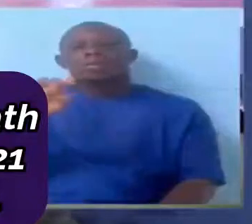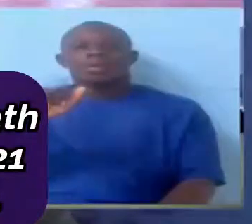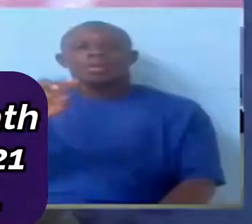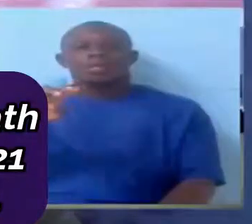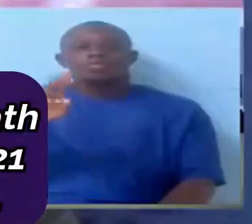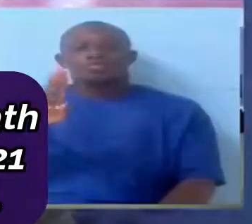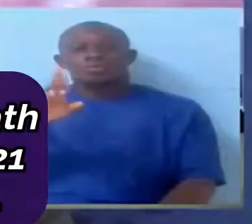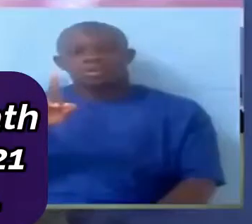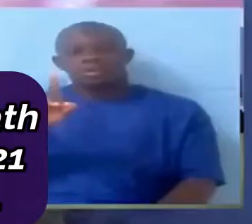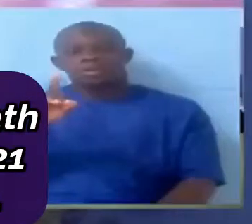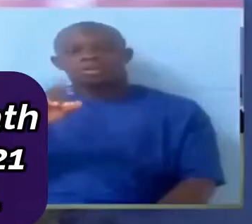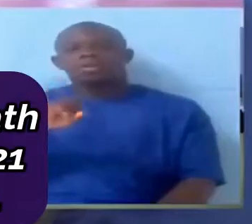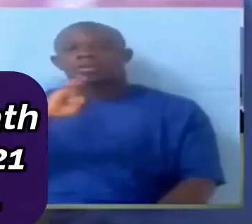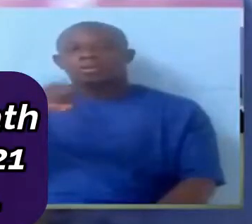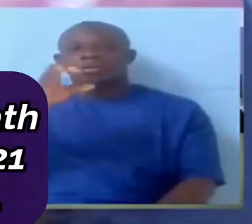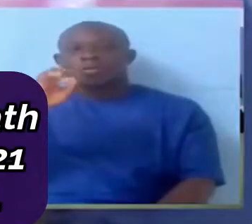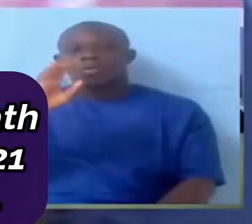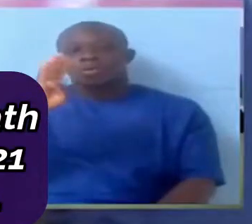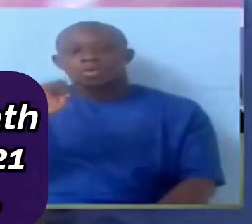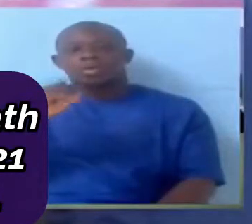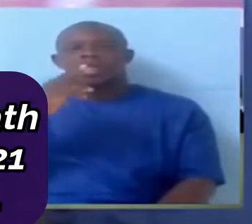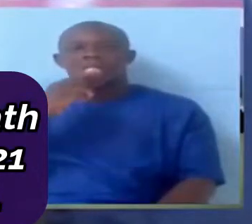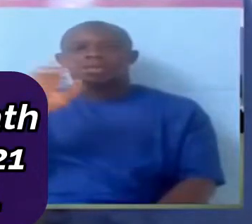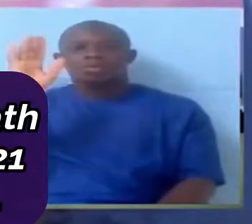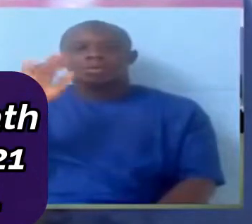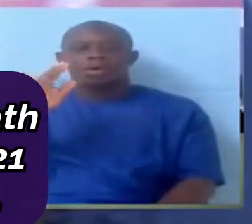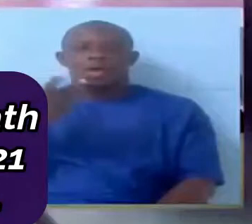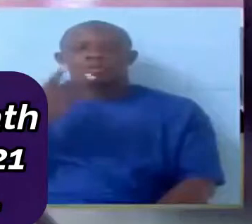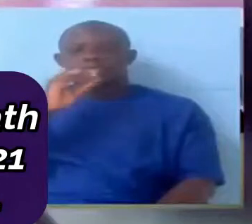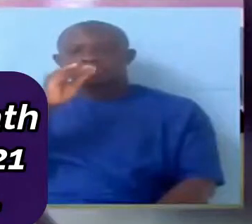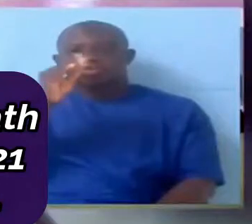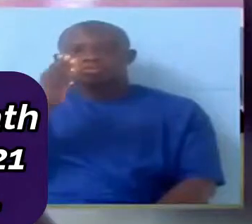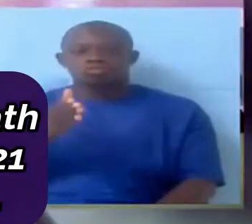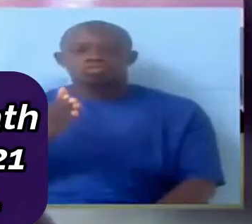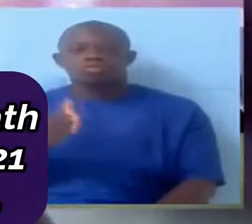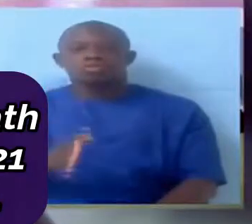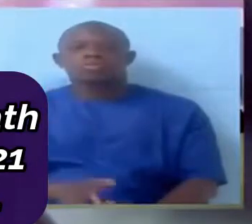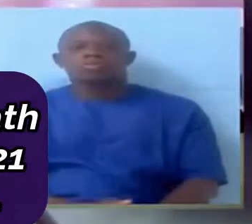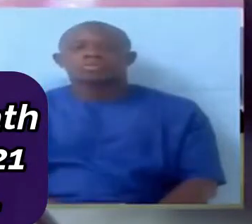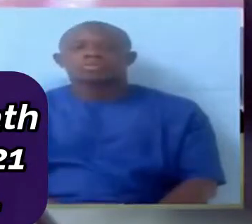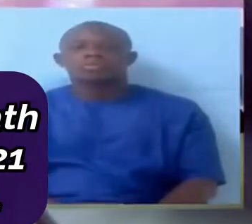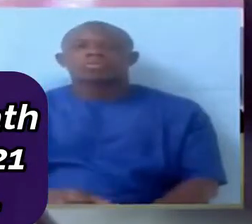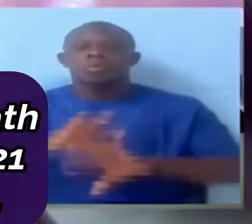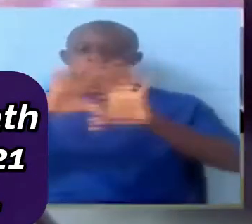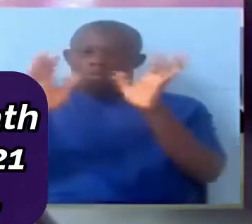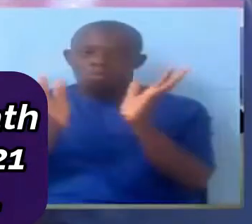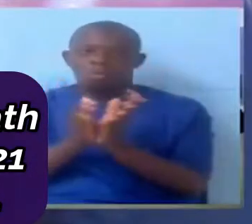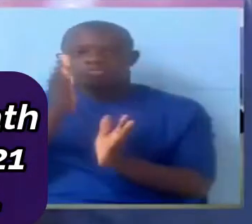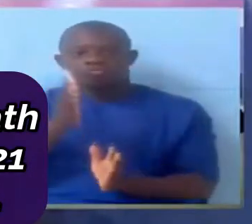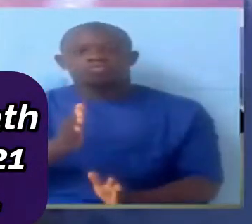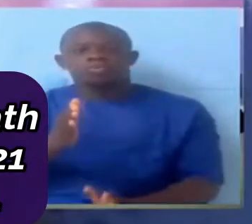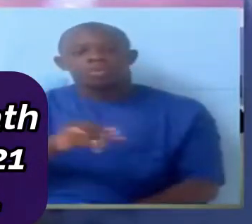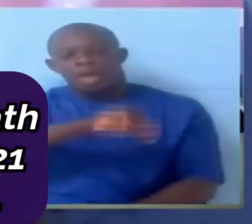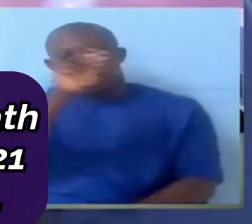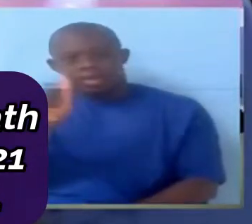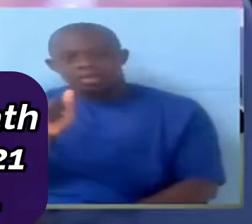I, Mamour Jobe, do swear that. Do swear that. I'll speak the truth. Mbadi wal. Momo benyi la moy kan